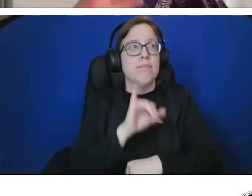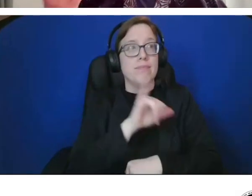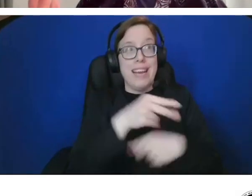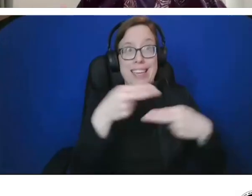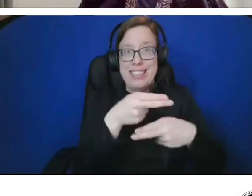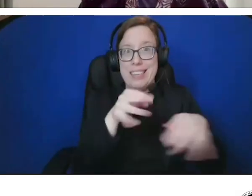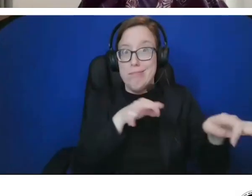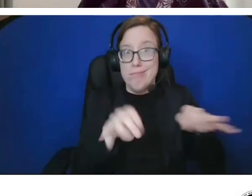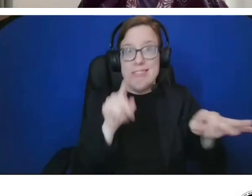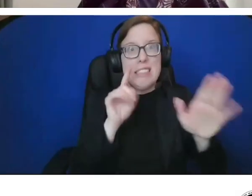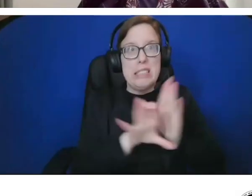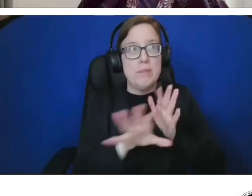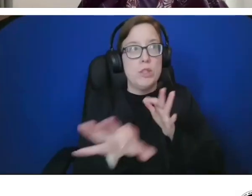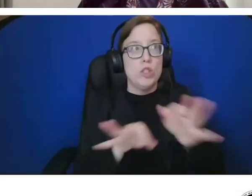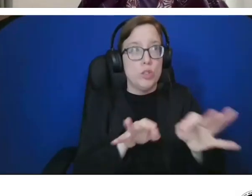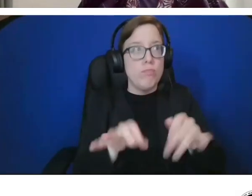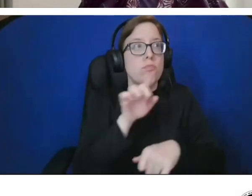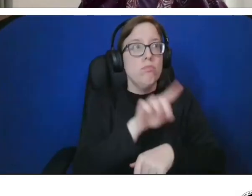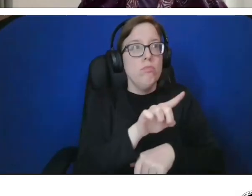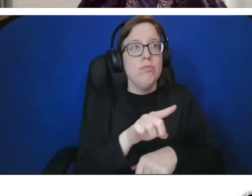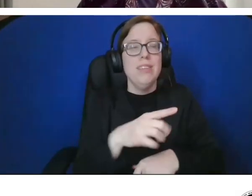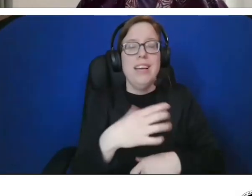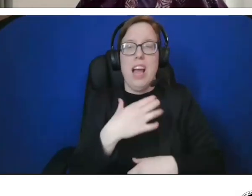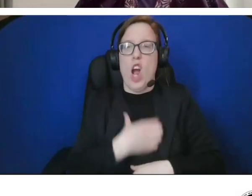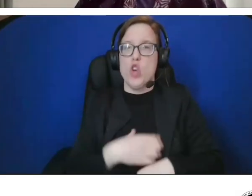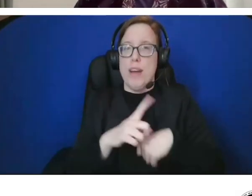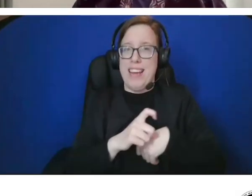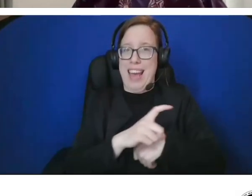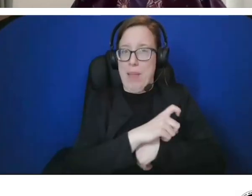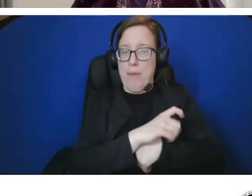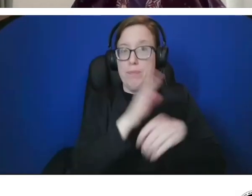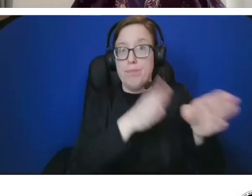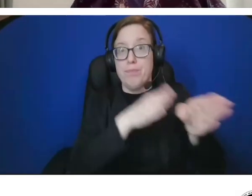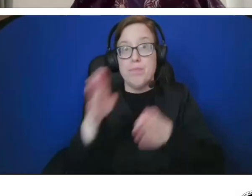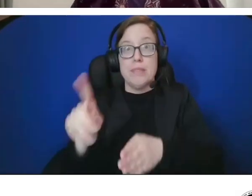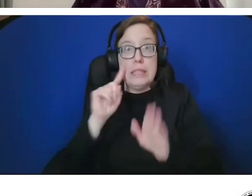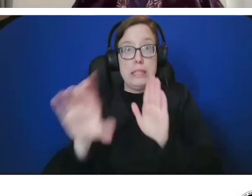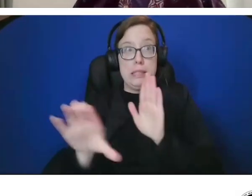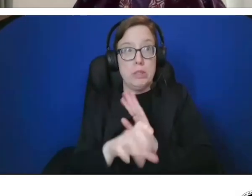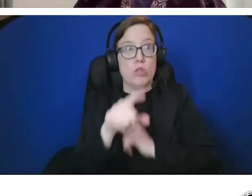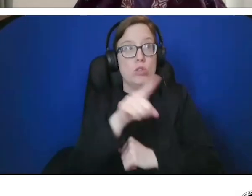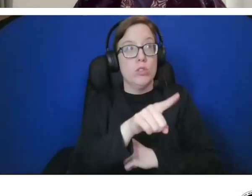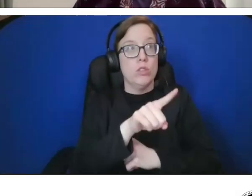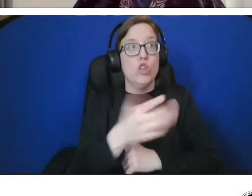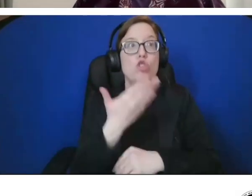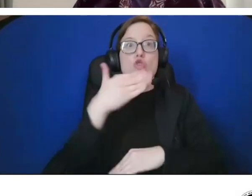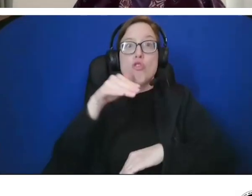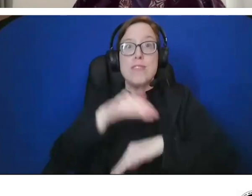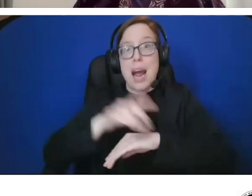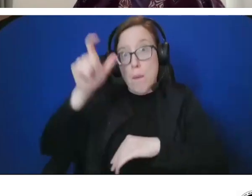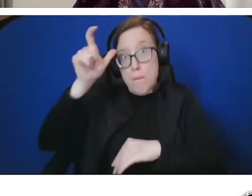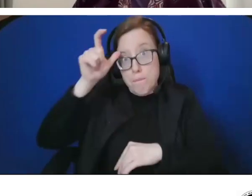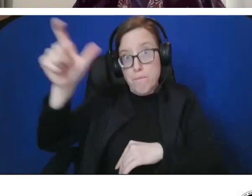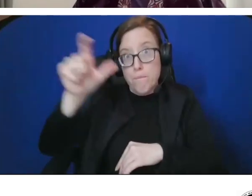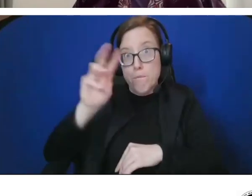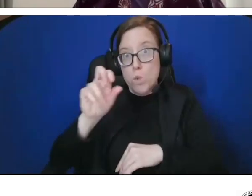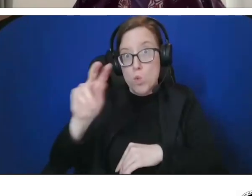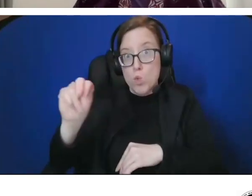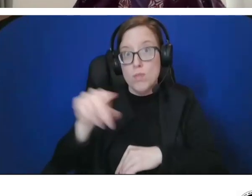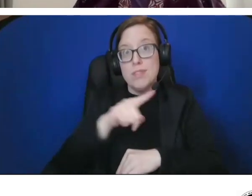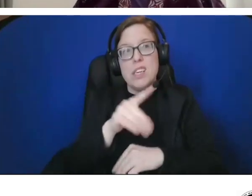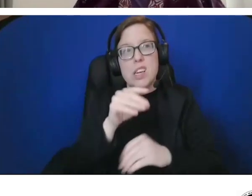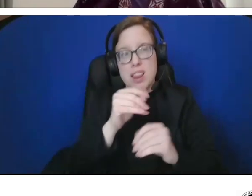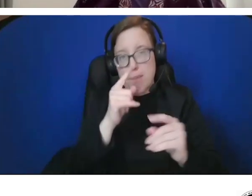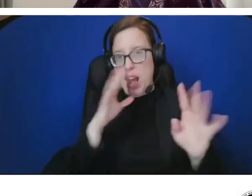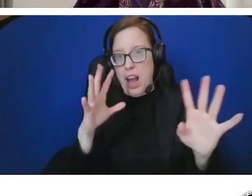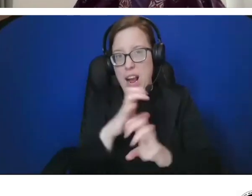So that slide again showed objects for the hungry caterpillar. Here's another one with Goodnight Moon. This